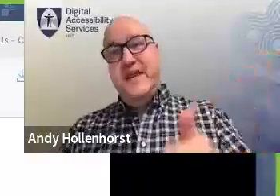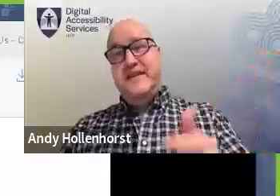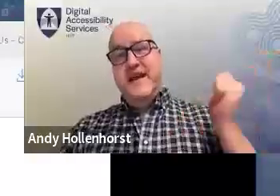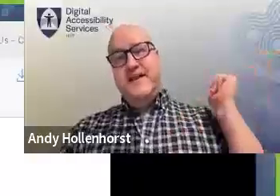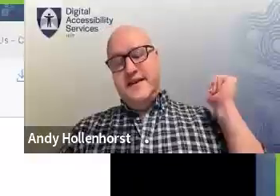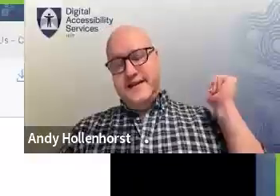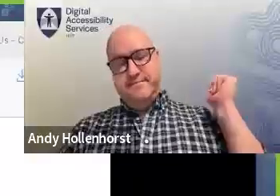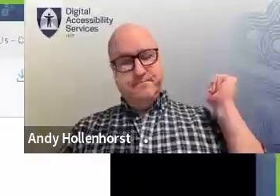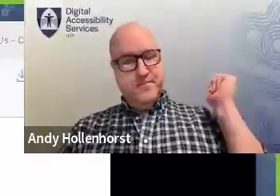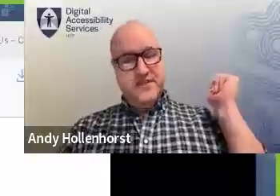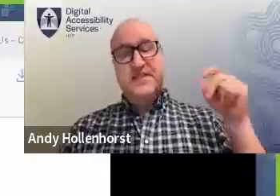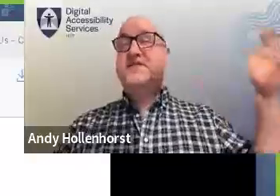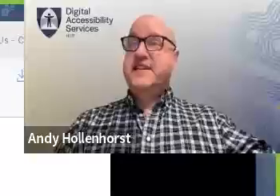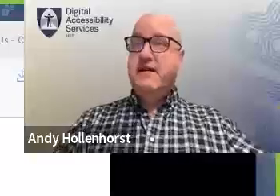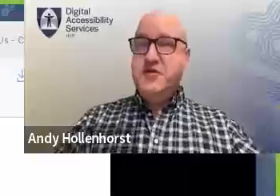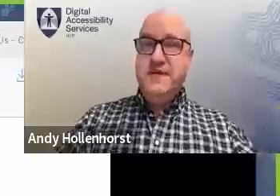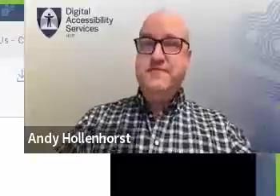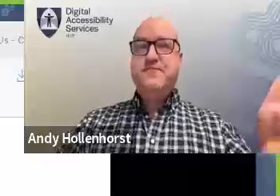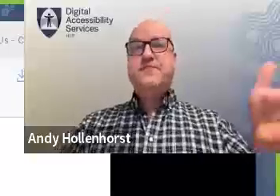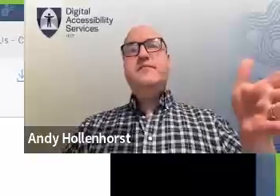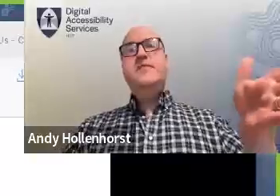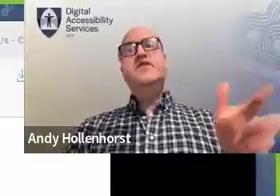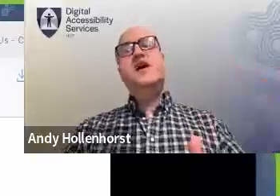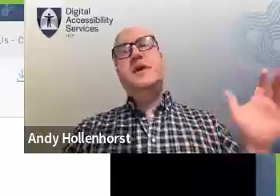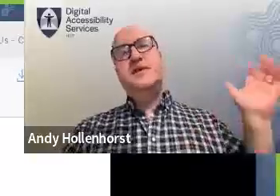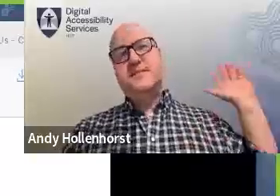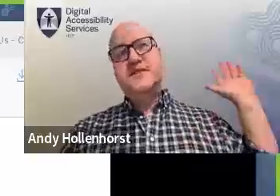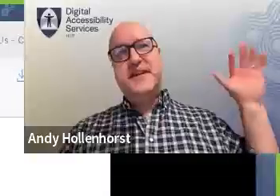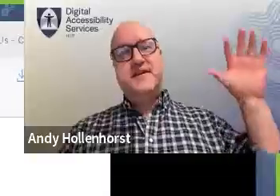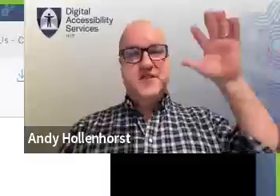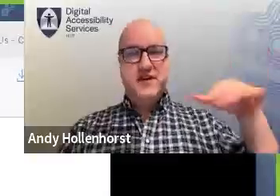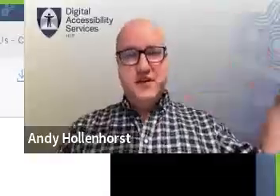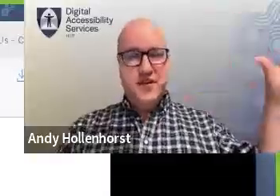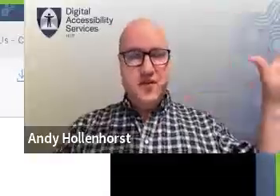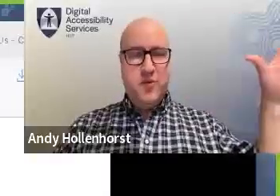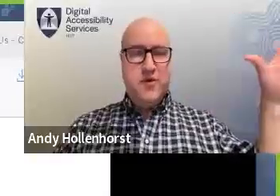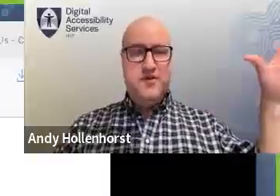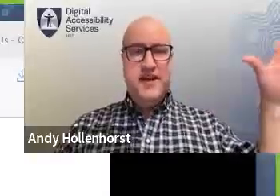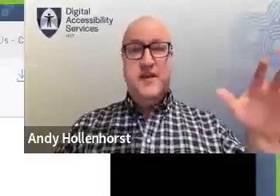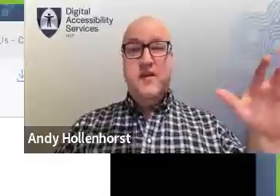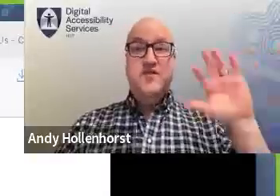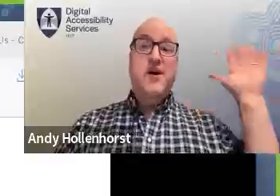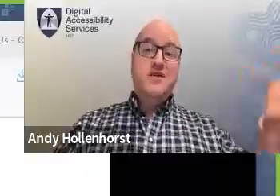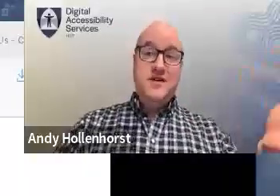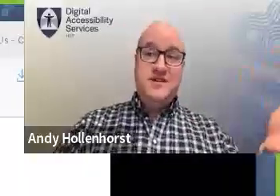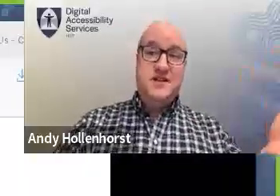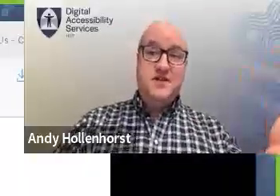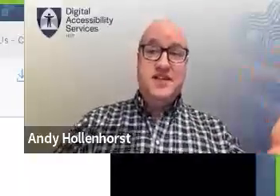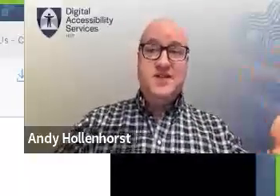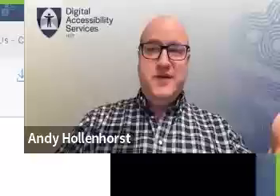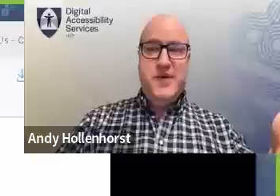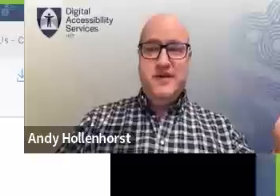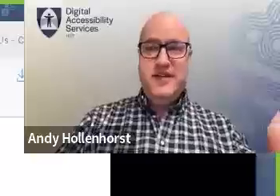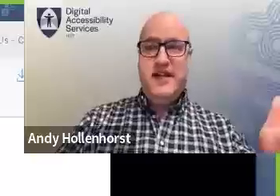disability, and then assistive technology, talk about some standards that are out there in the world, and then also Harvard's